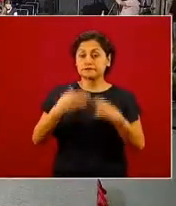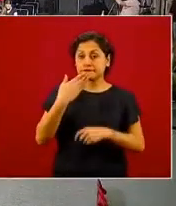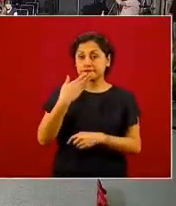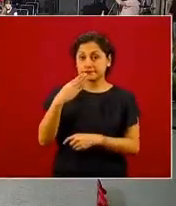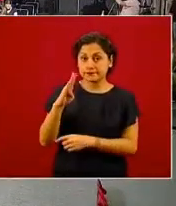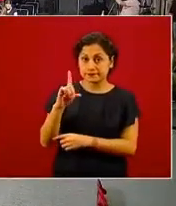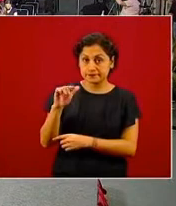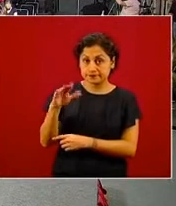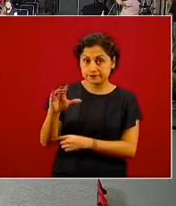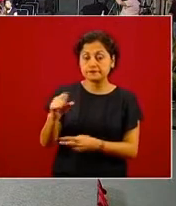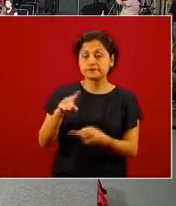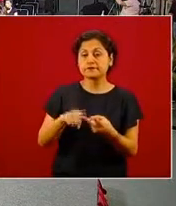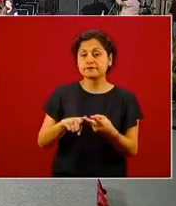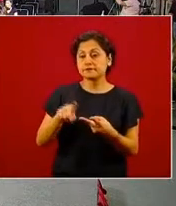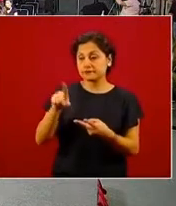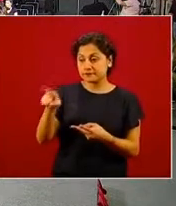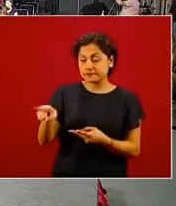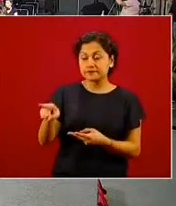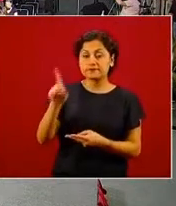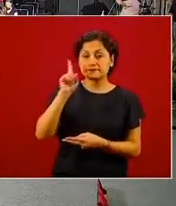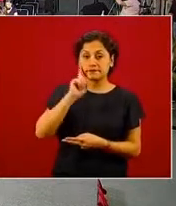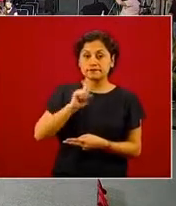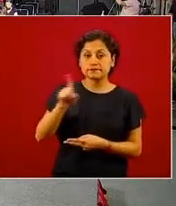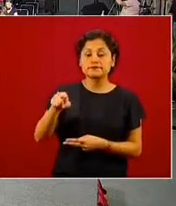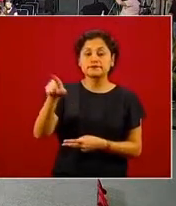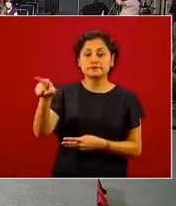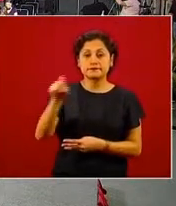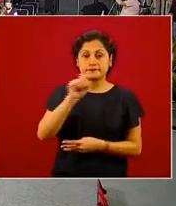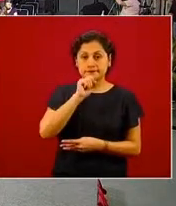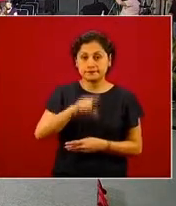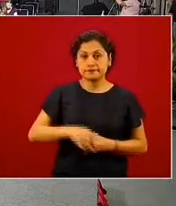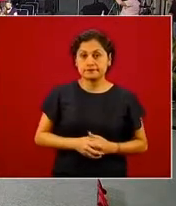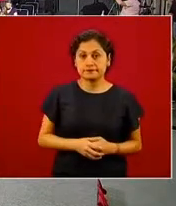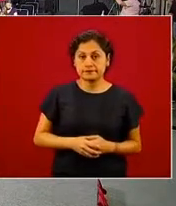Thank you. You were here yesterday, so you will be next.